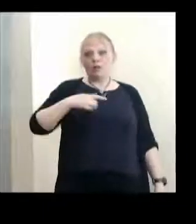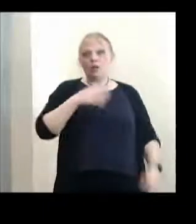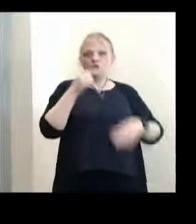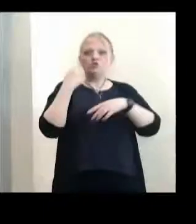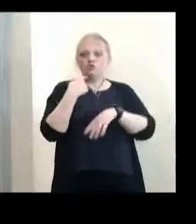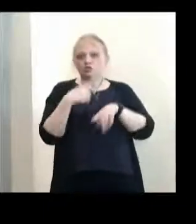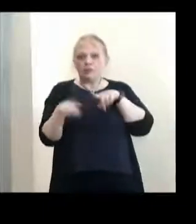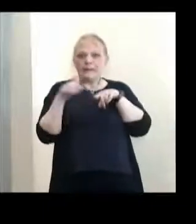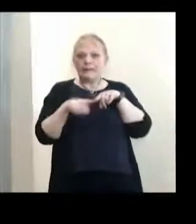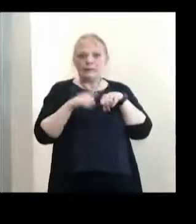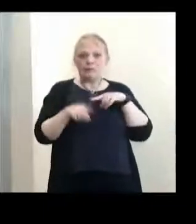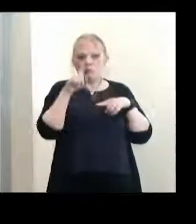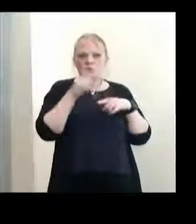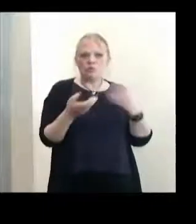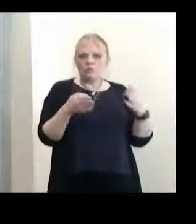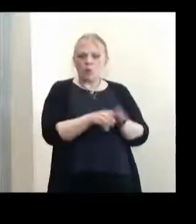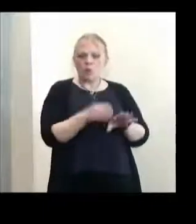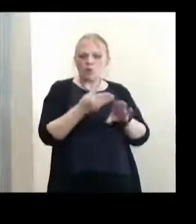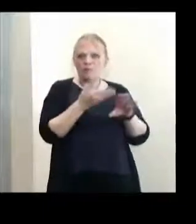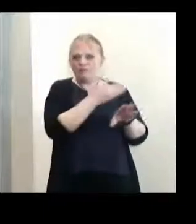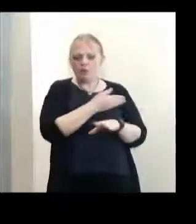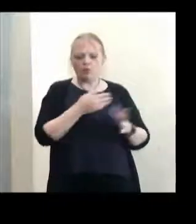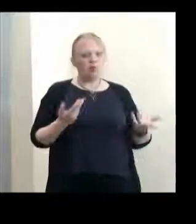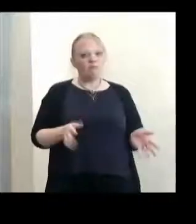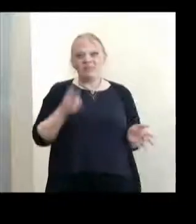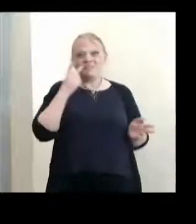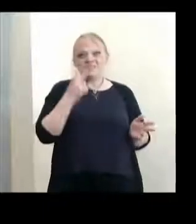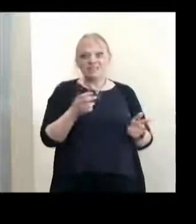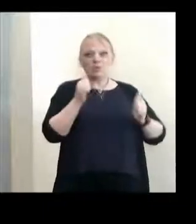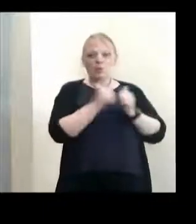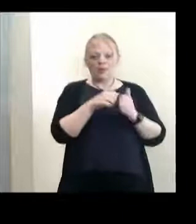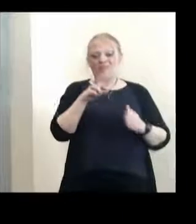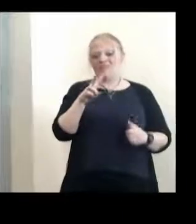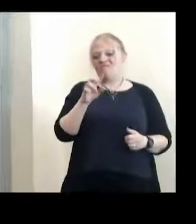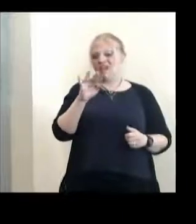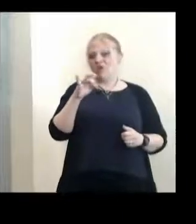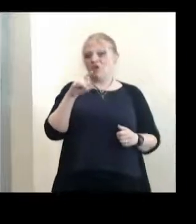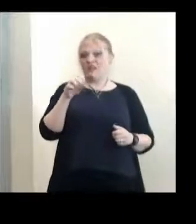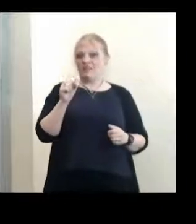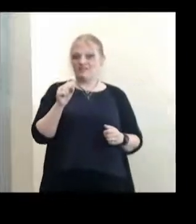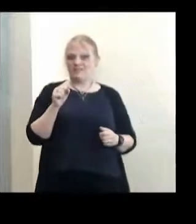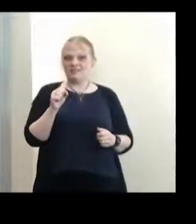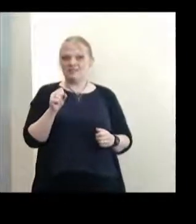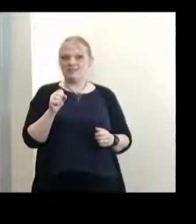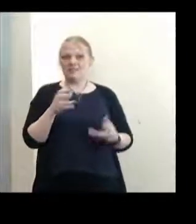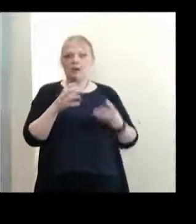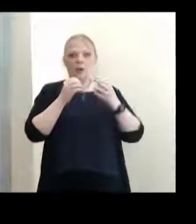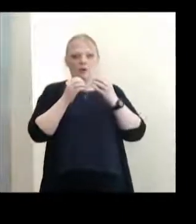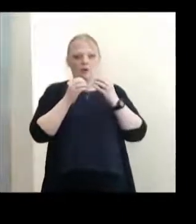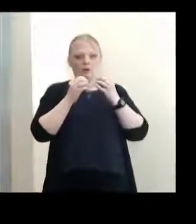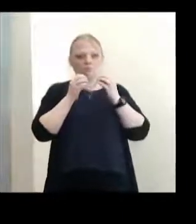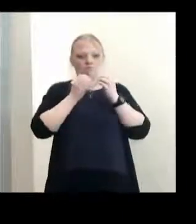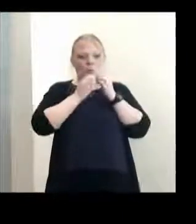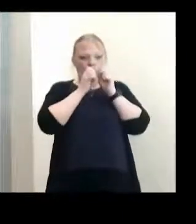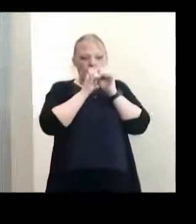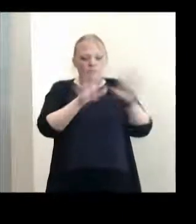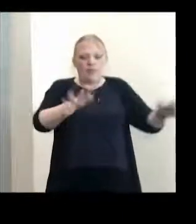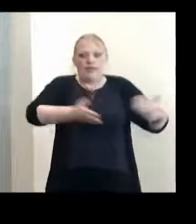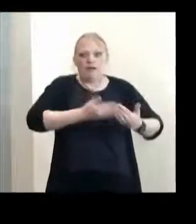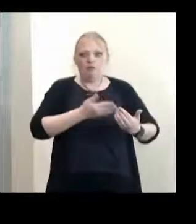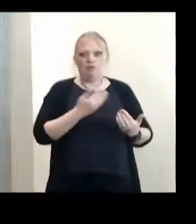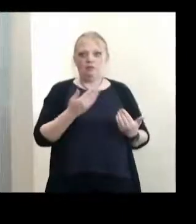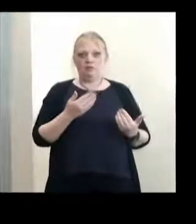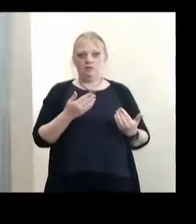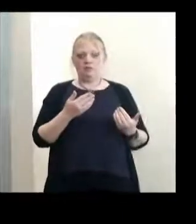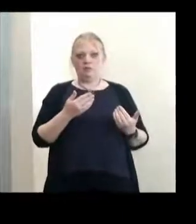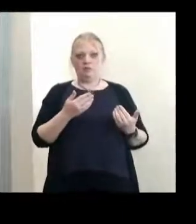were 50 cases. Because as we've seen with the variants, they are much more transmissible. So the odds of someone passing